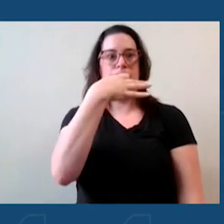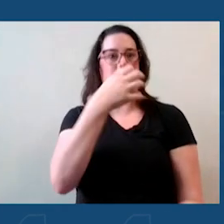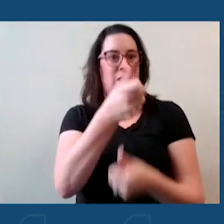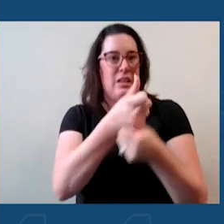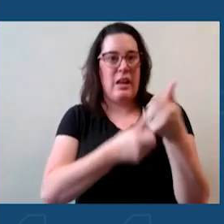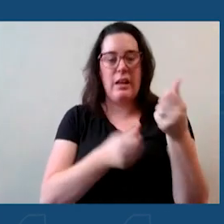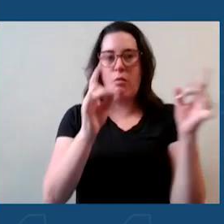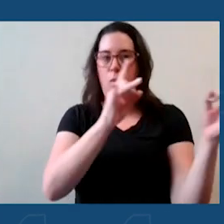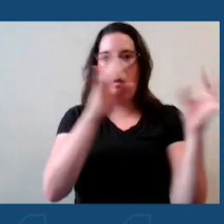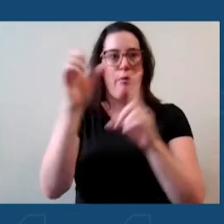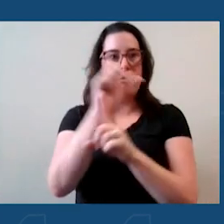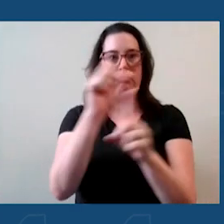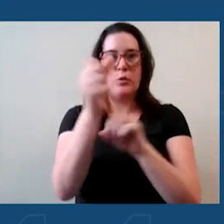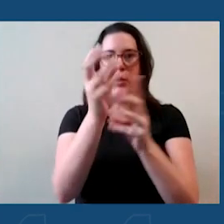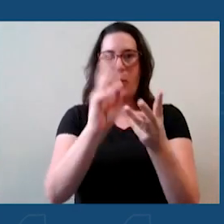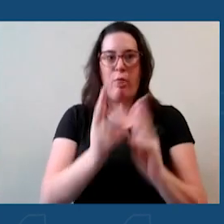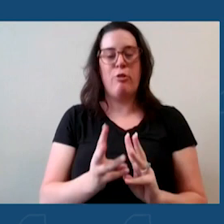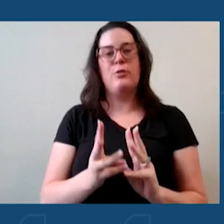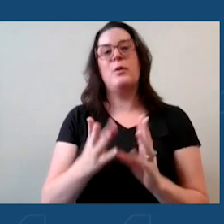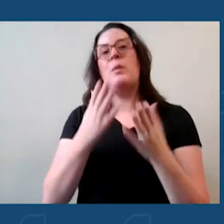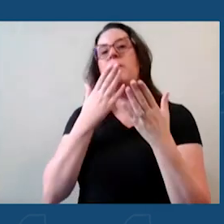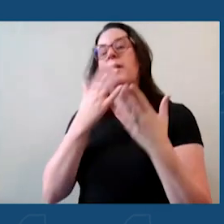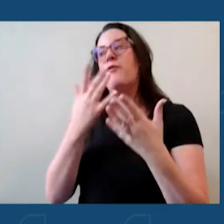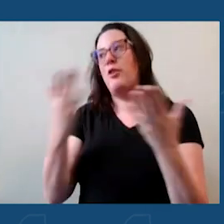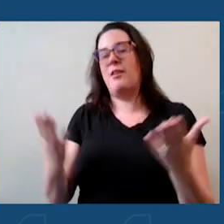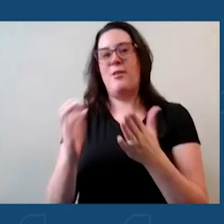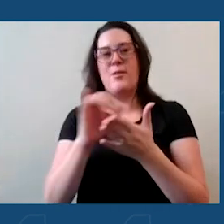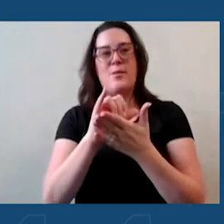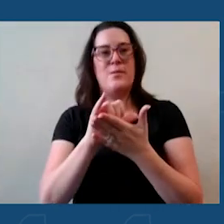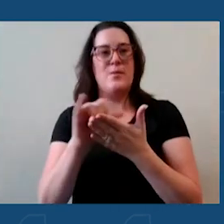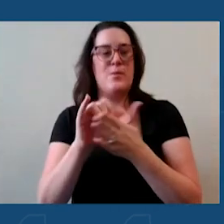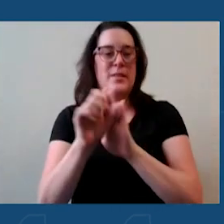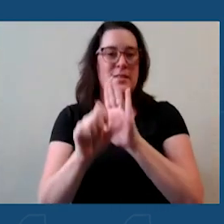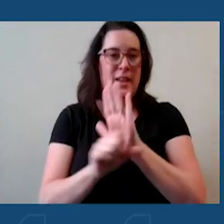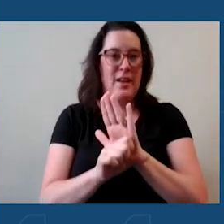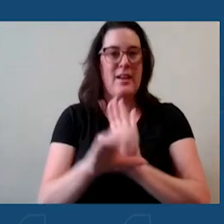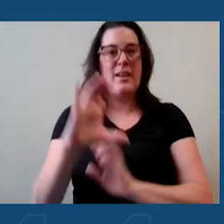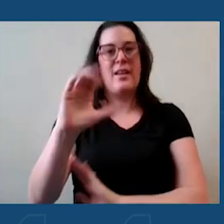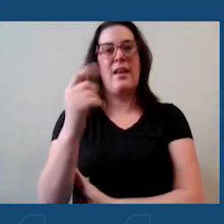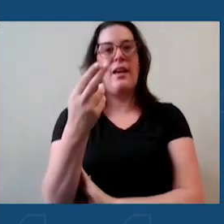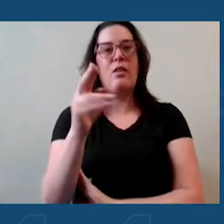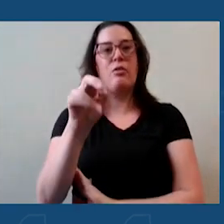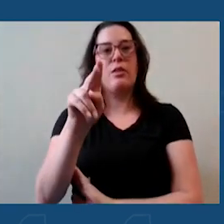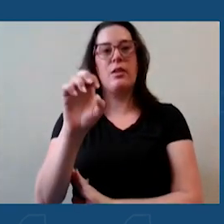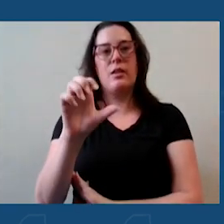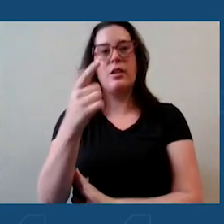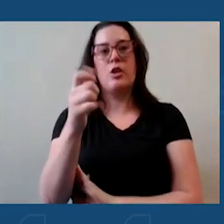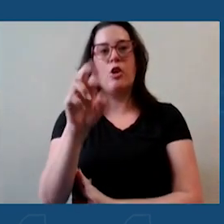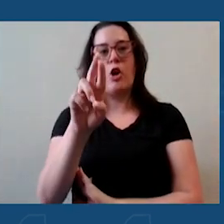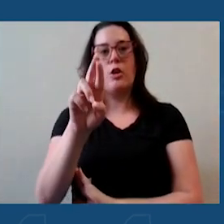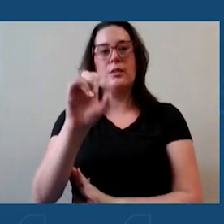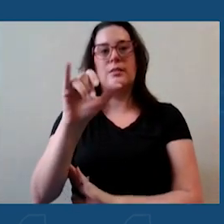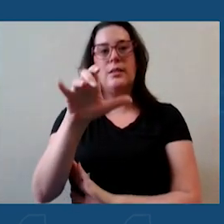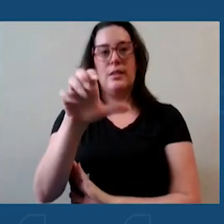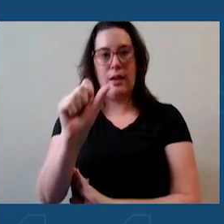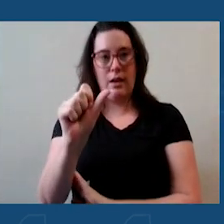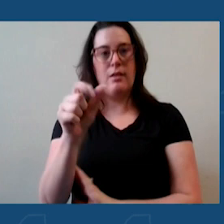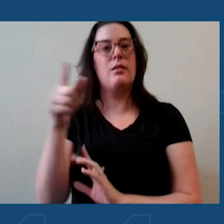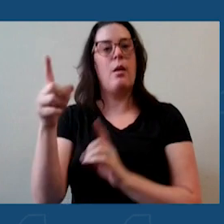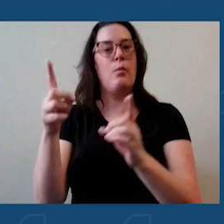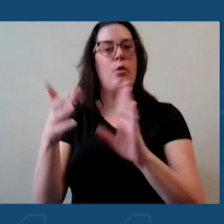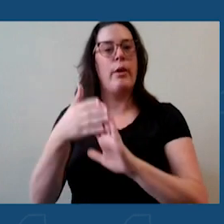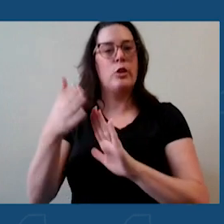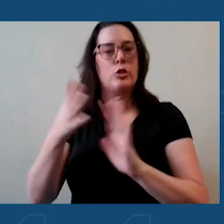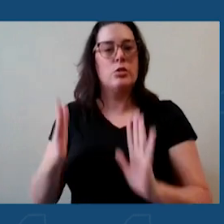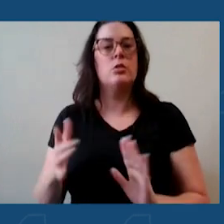cataclysmic event. So great to have you here in New York State. Catherine Garcia, the Director of State Operations, once again, is also,